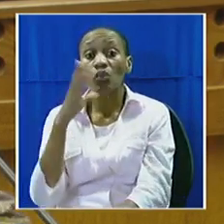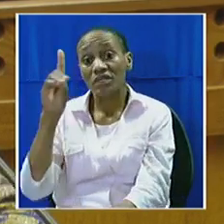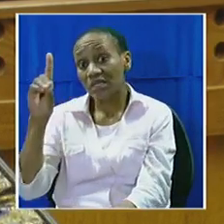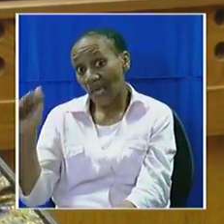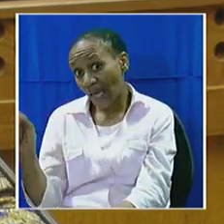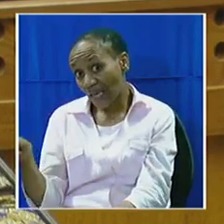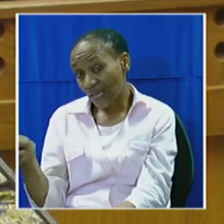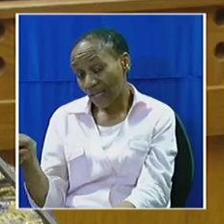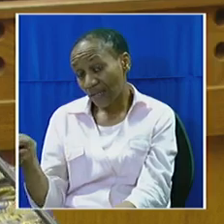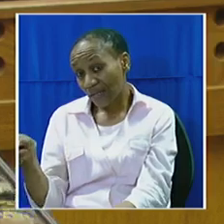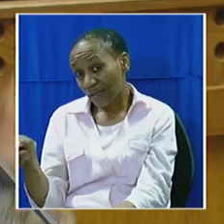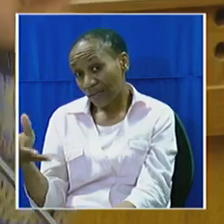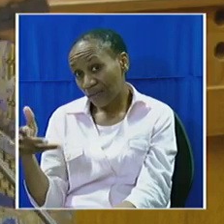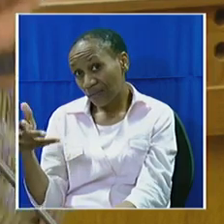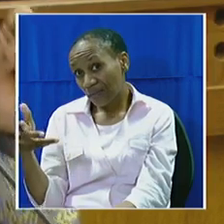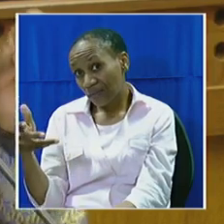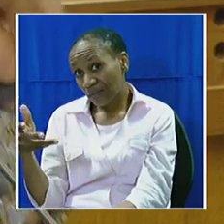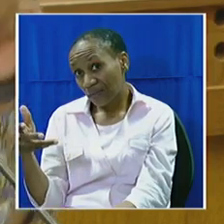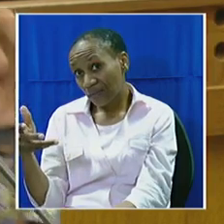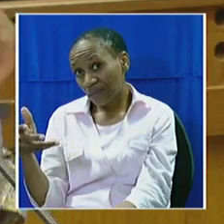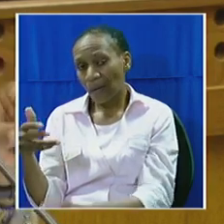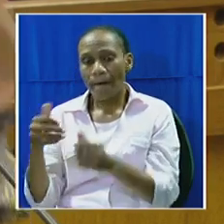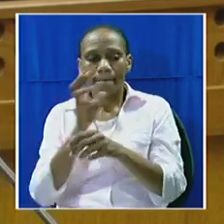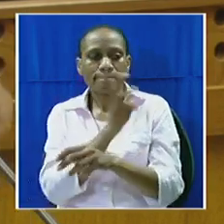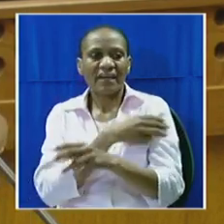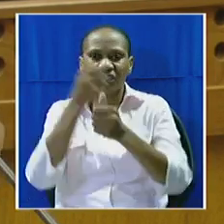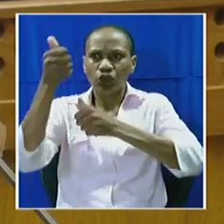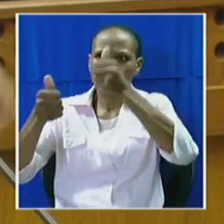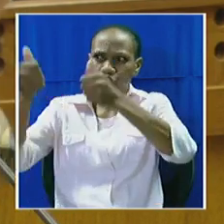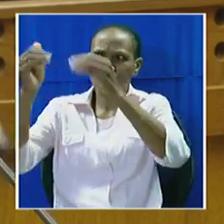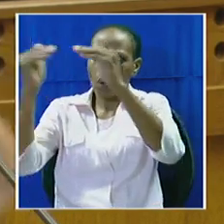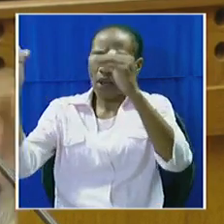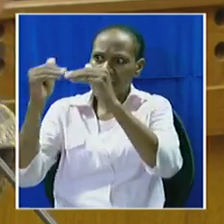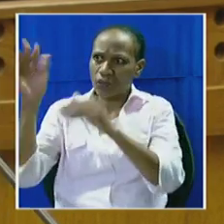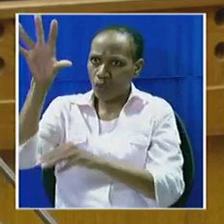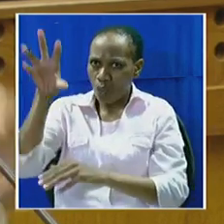administration, top and senior management levels